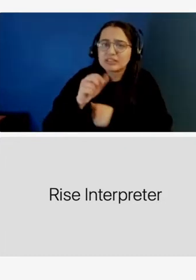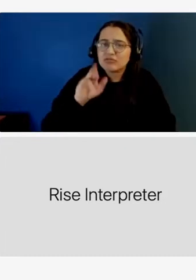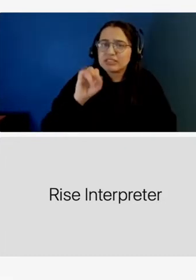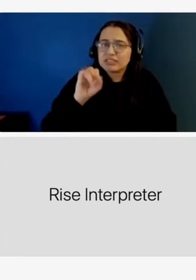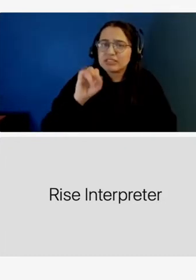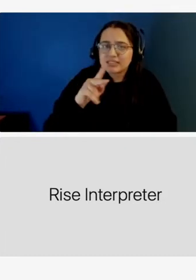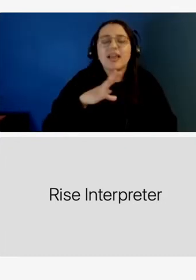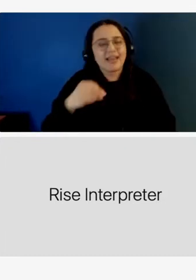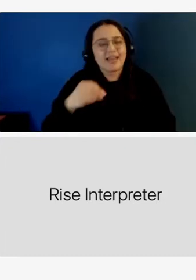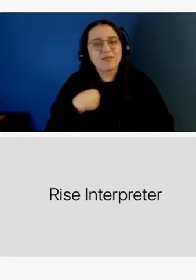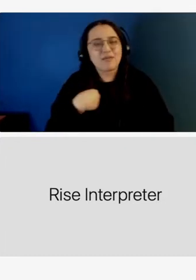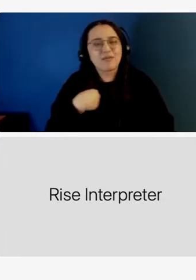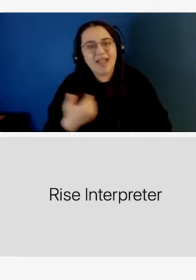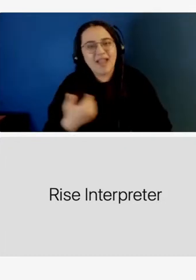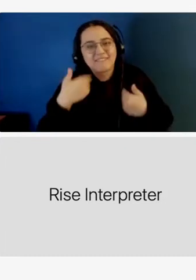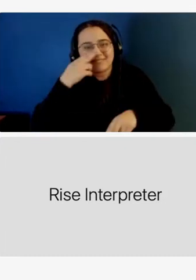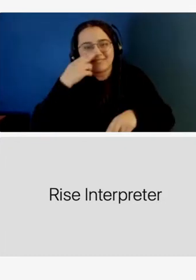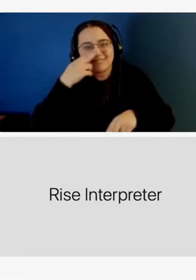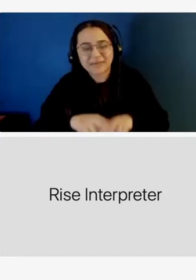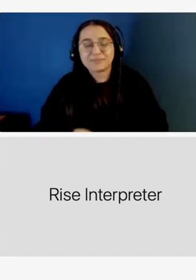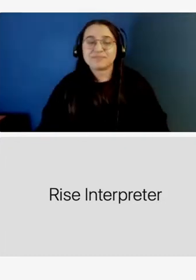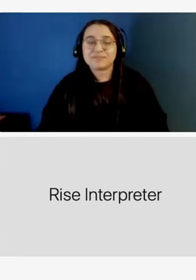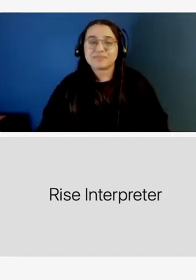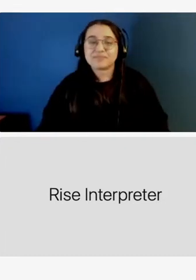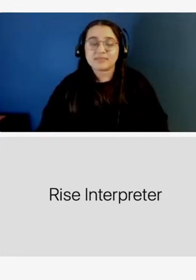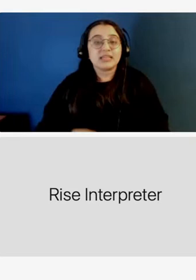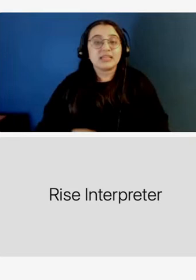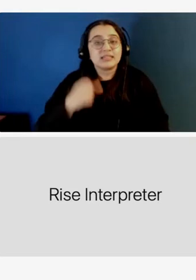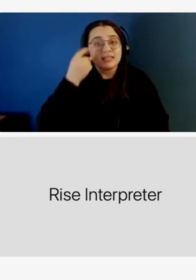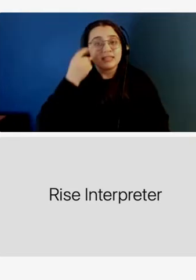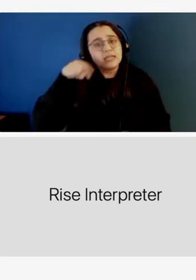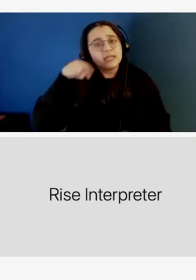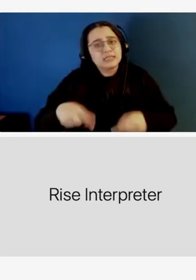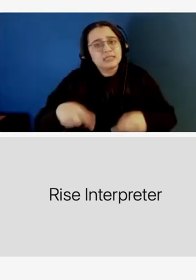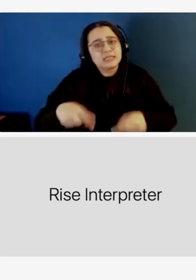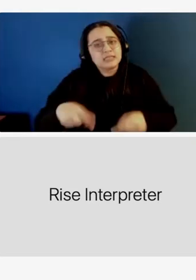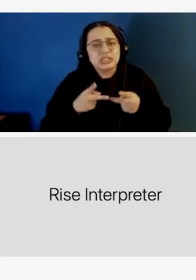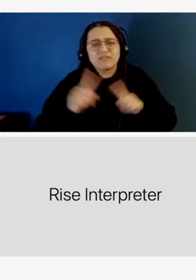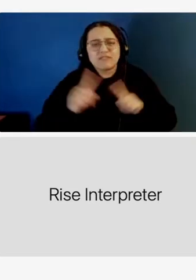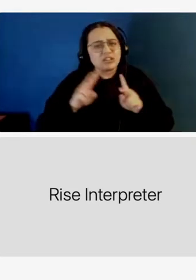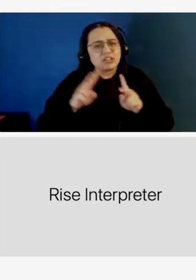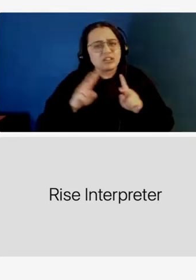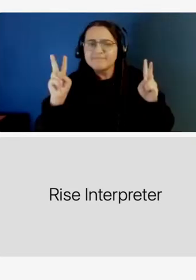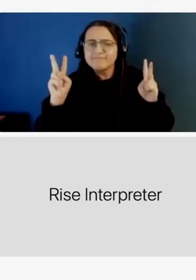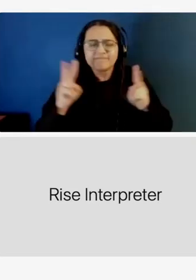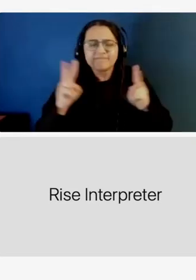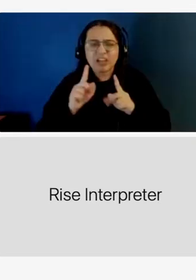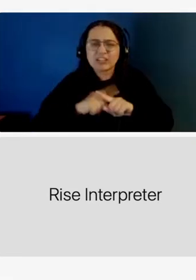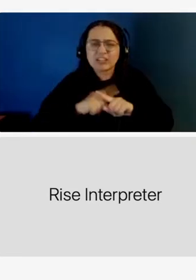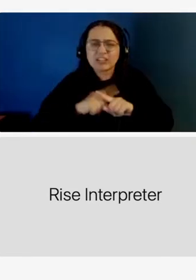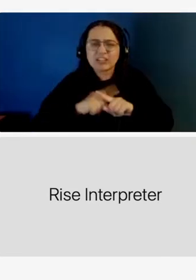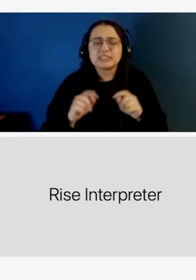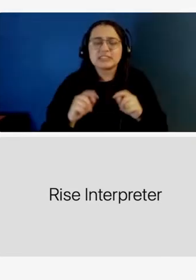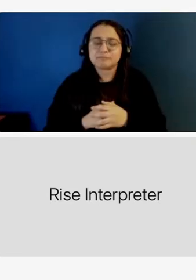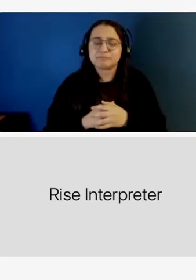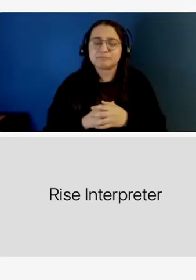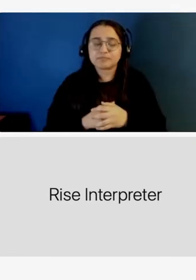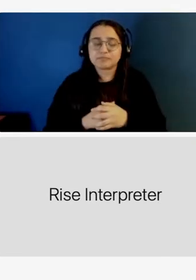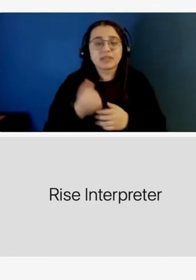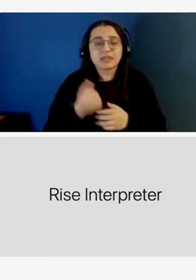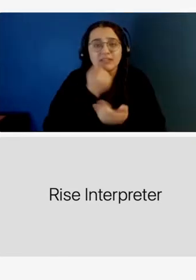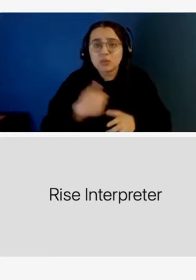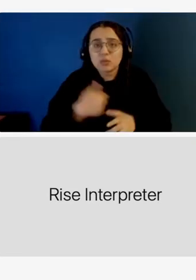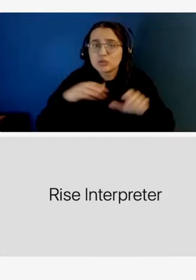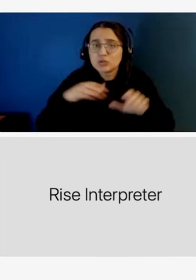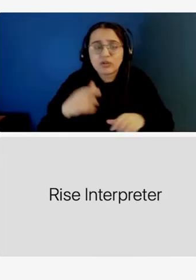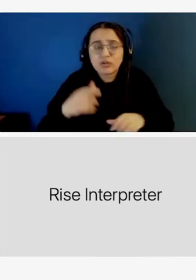and Bloomington, that this position is very different in terms that everything we do is very public, from every dance, from every rally, everything